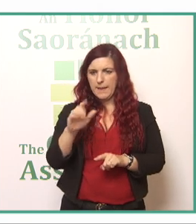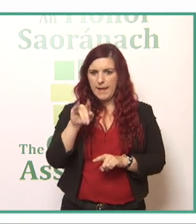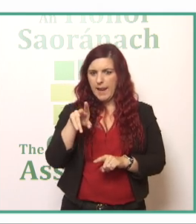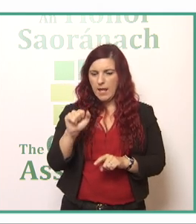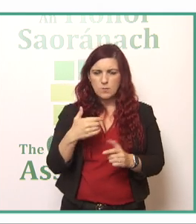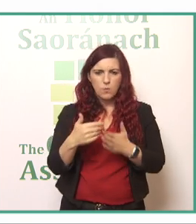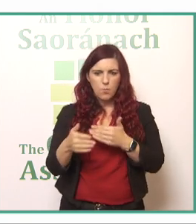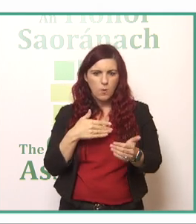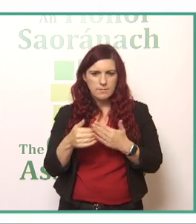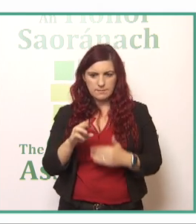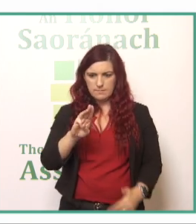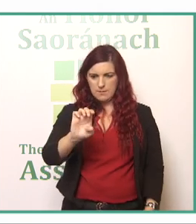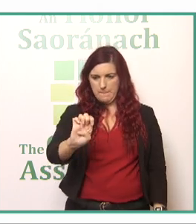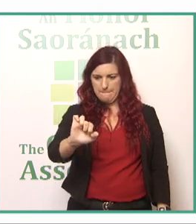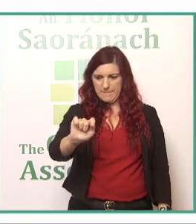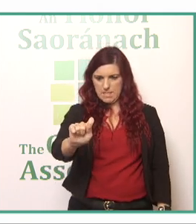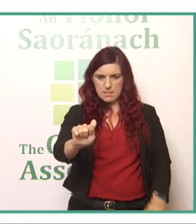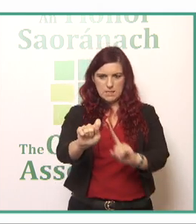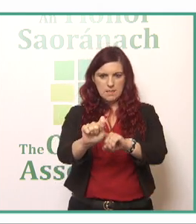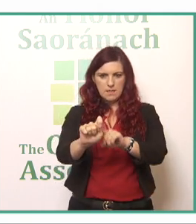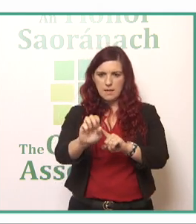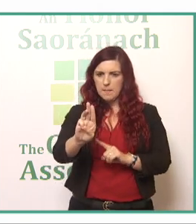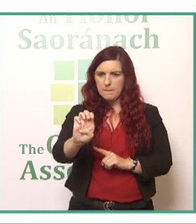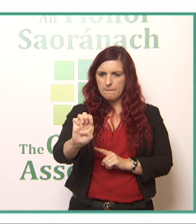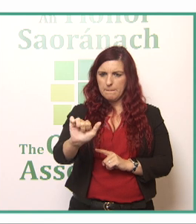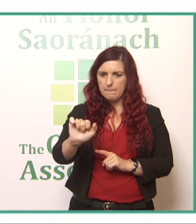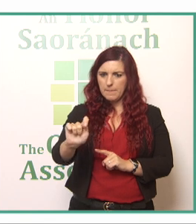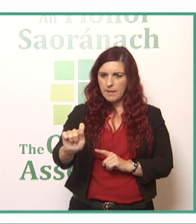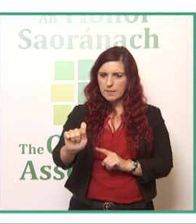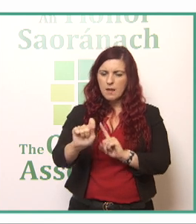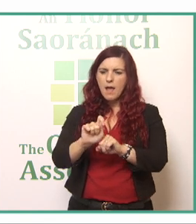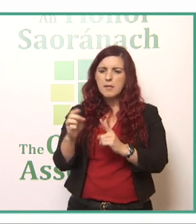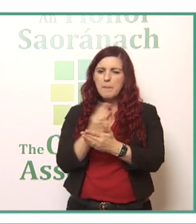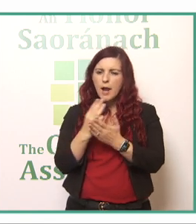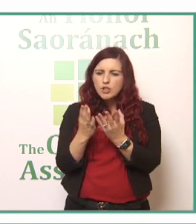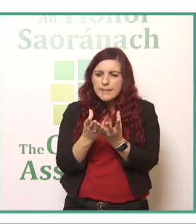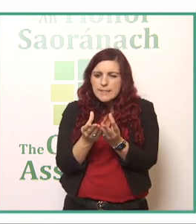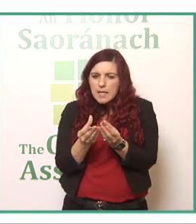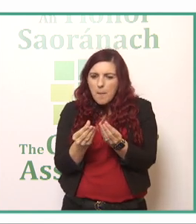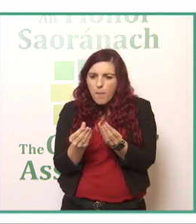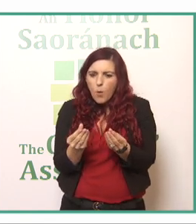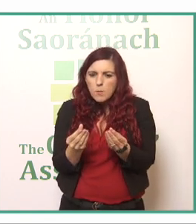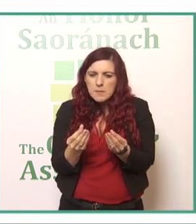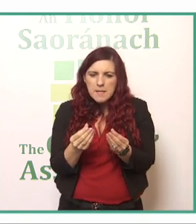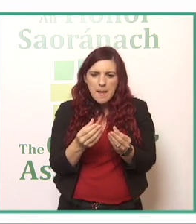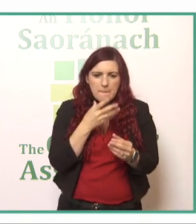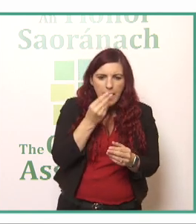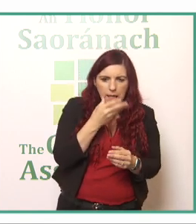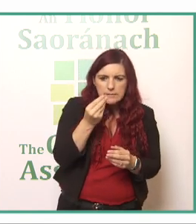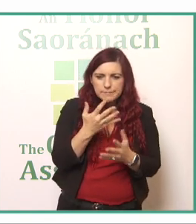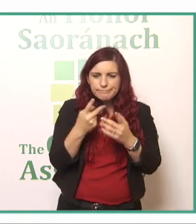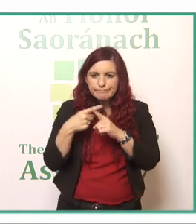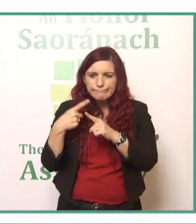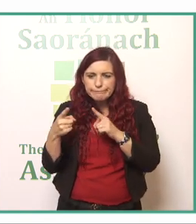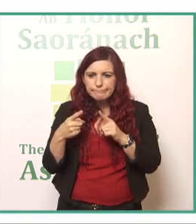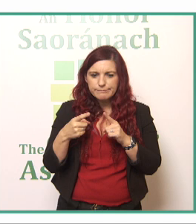this thing called peat. So peat is partially decomposed plant material that has accumulated over time. And